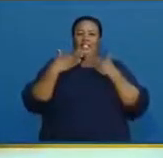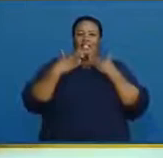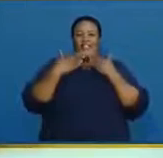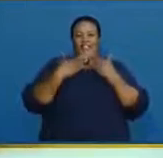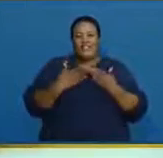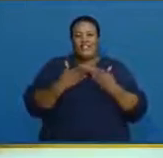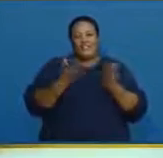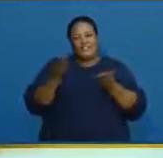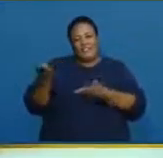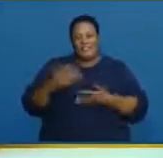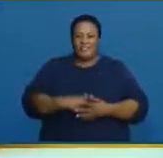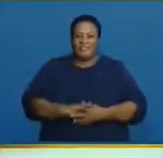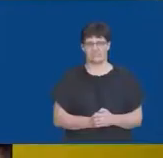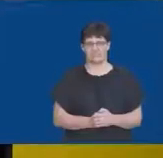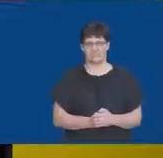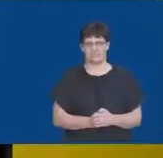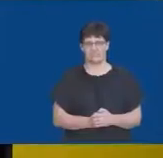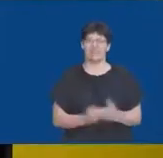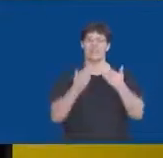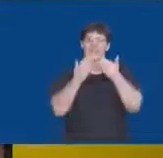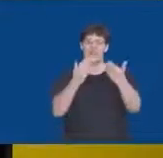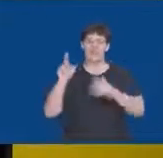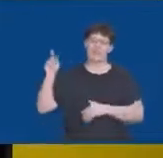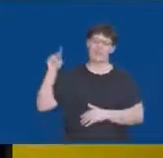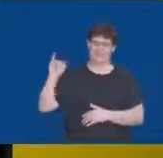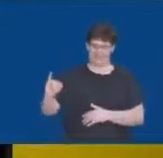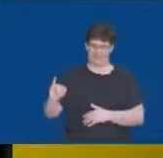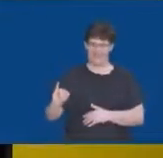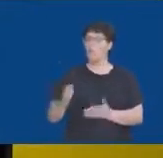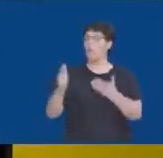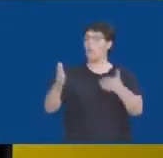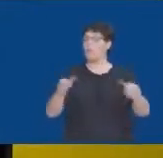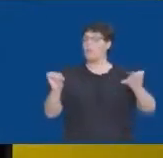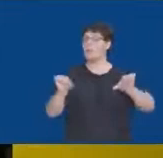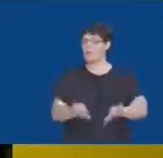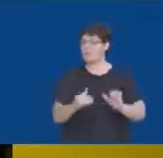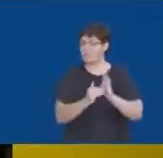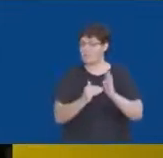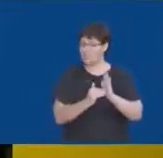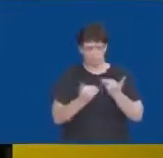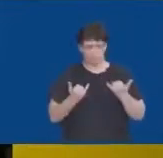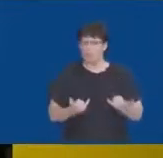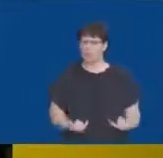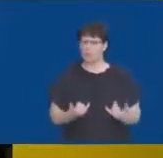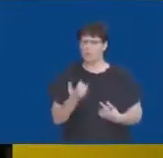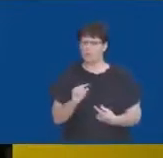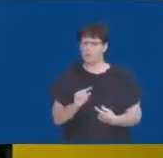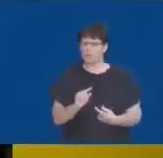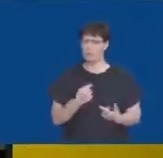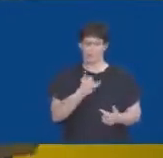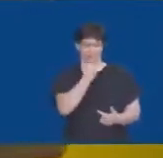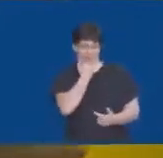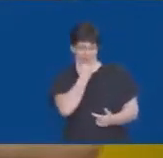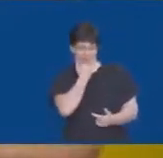so much and over to you. Thanks, Looney. Welcome back, Matrix. Today I'm here, very happy to be here with